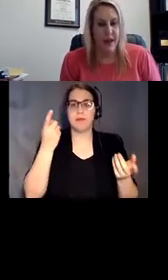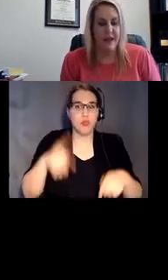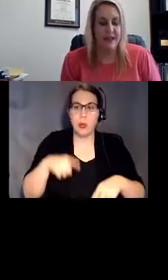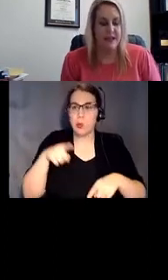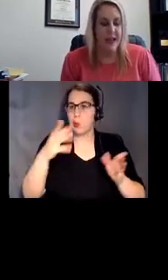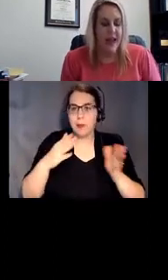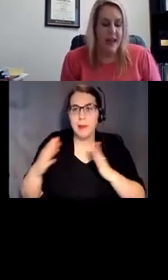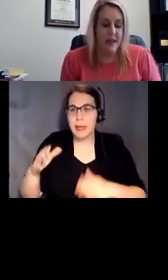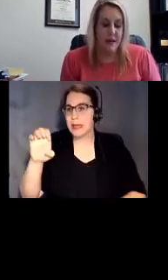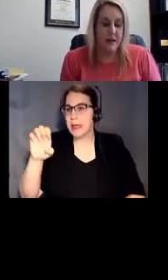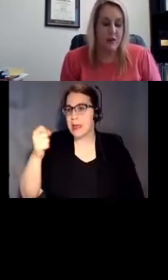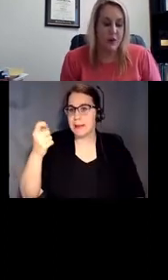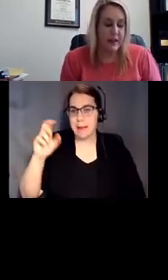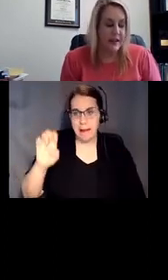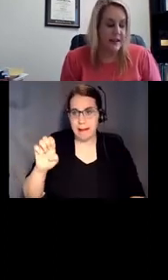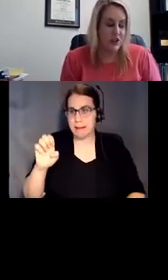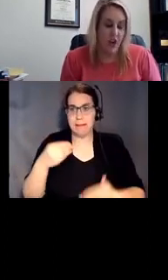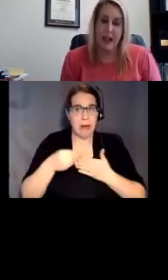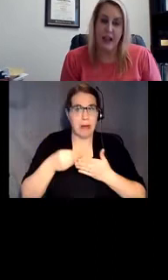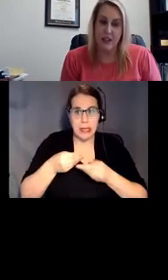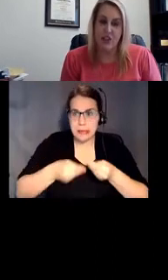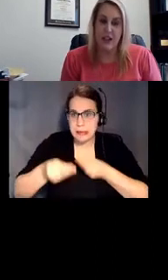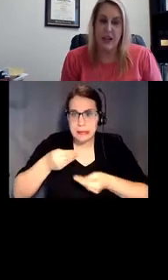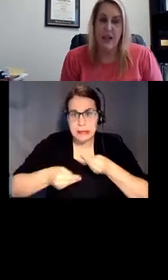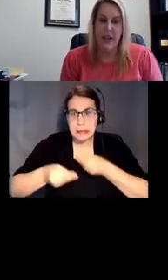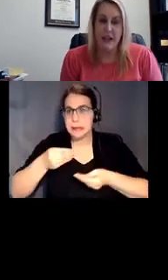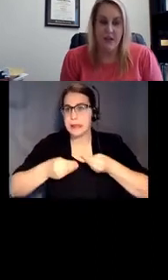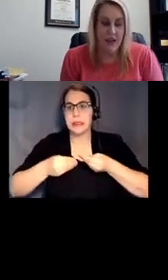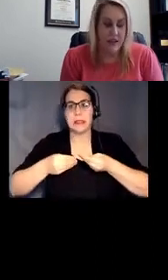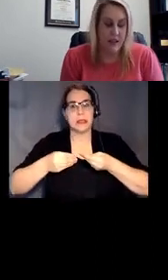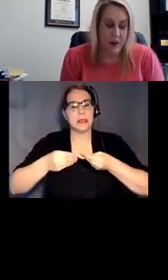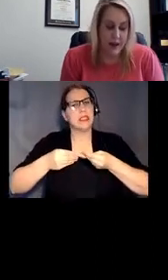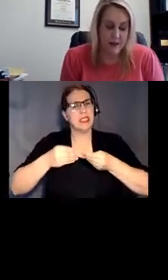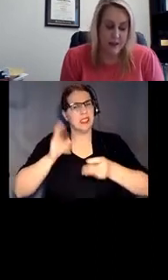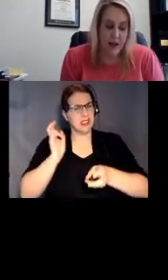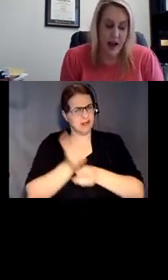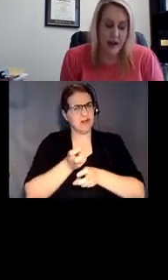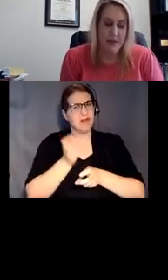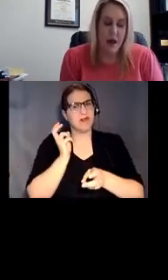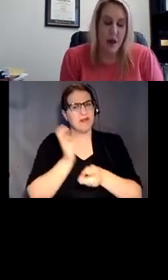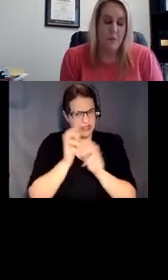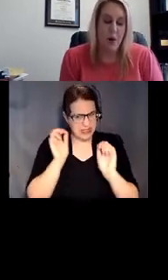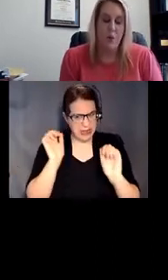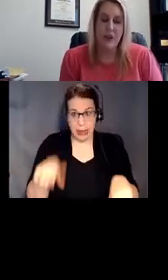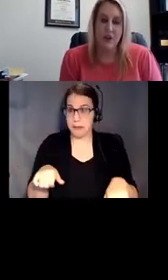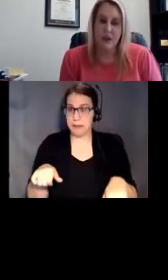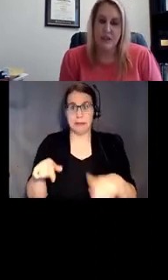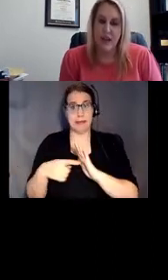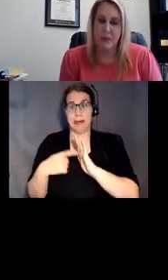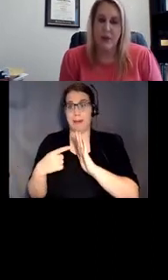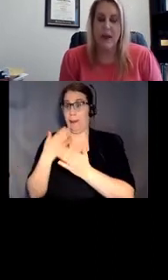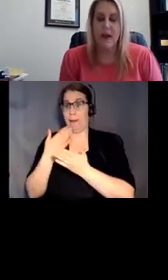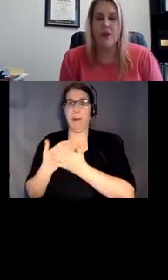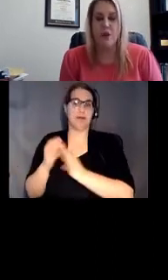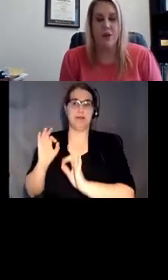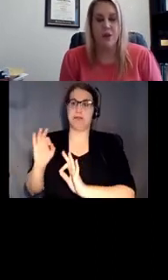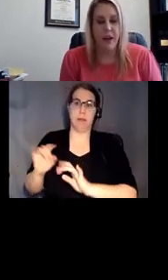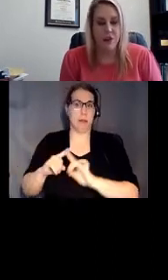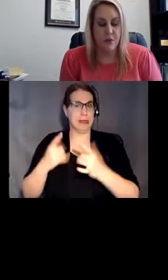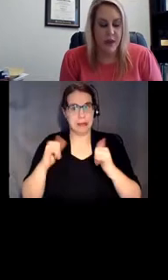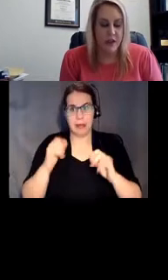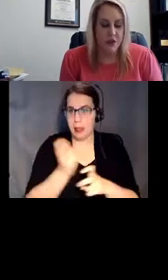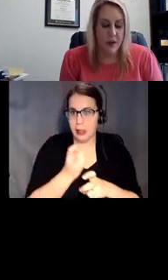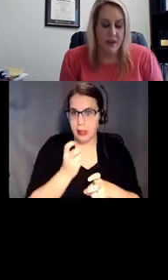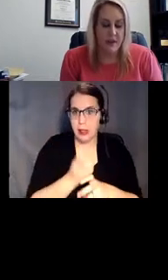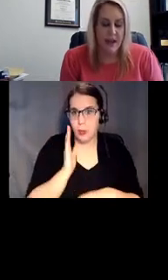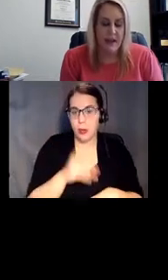financial maintenance, it can be really challenging, even in the best of times. But when your estate plan or your